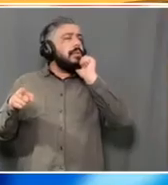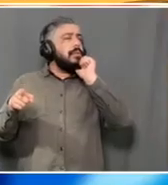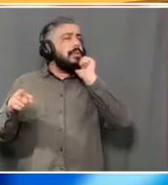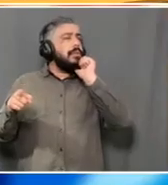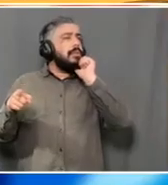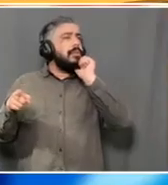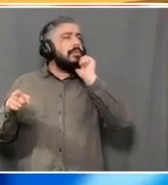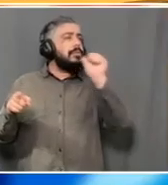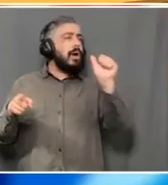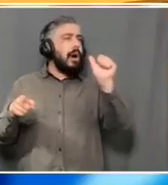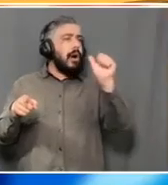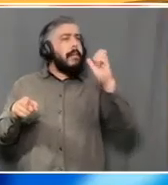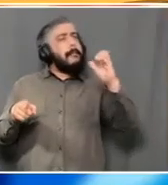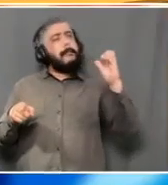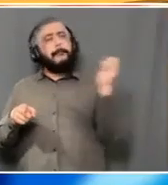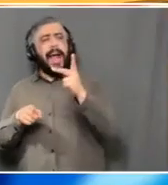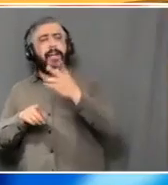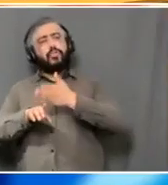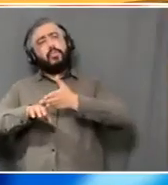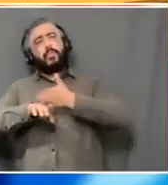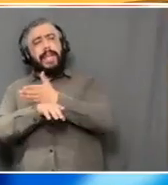gone back to pre-pandemic.